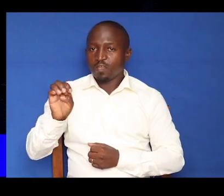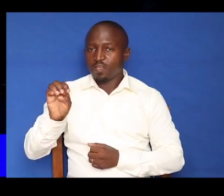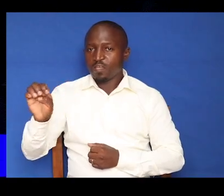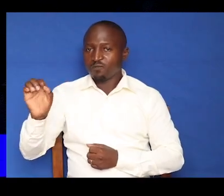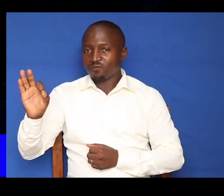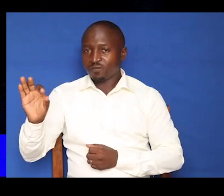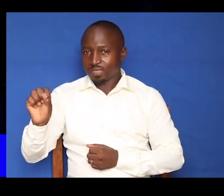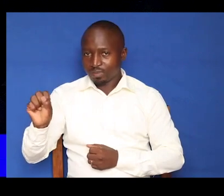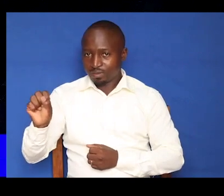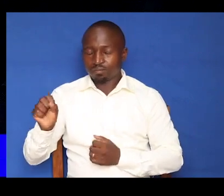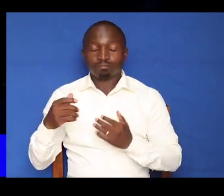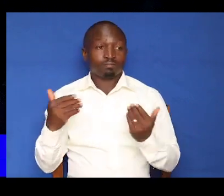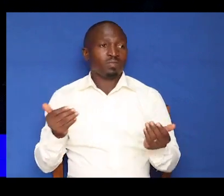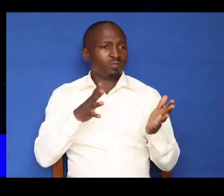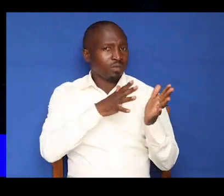So we are to give